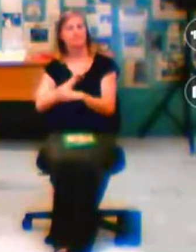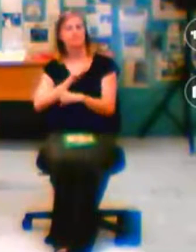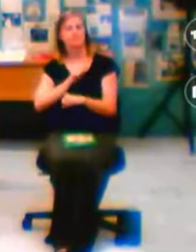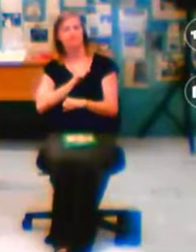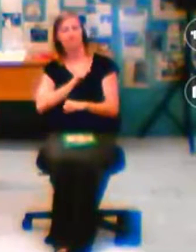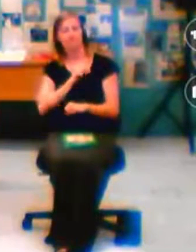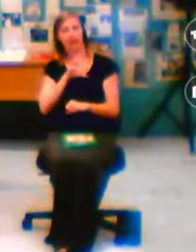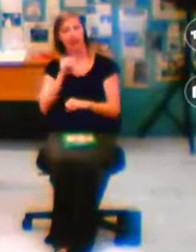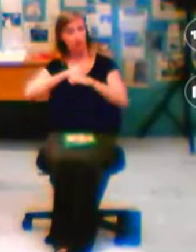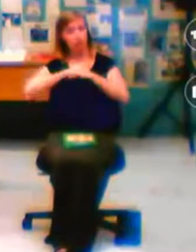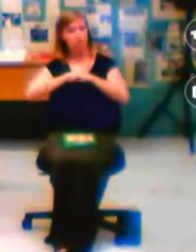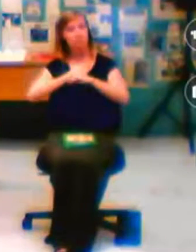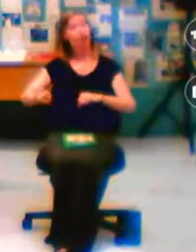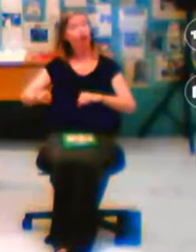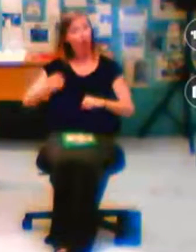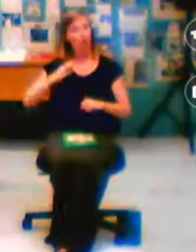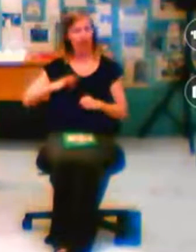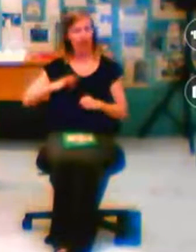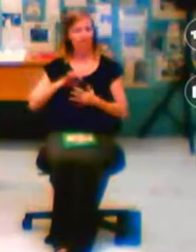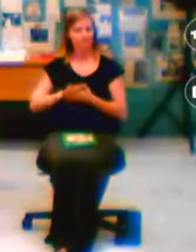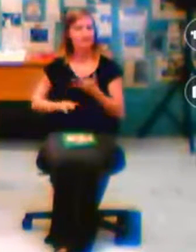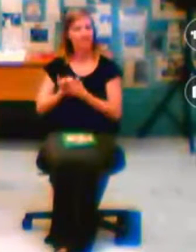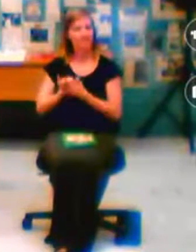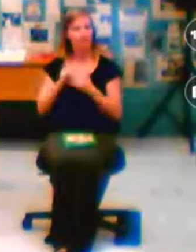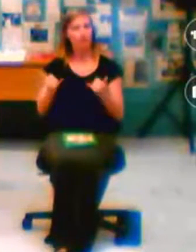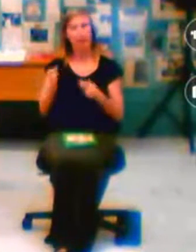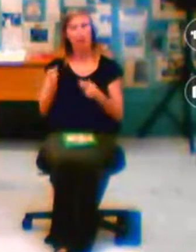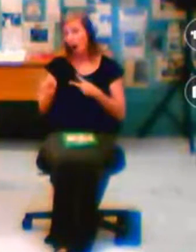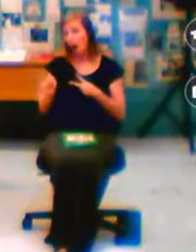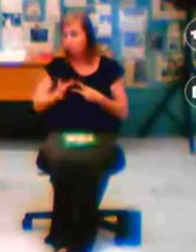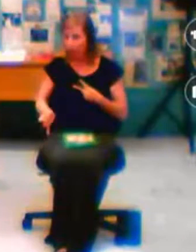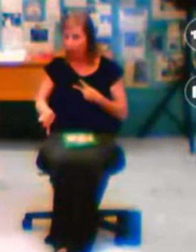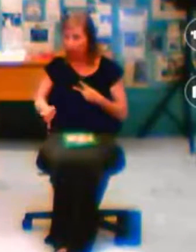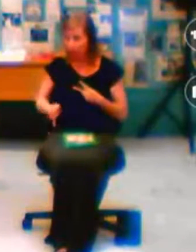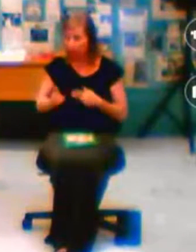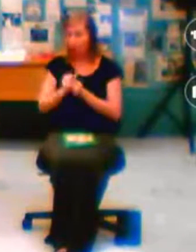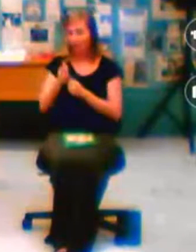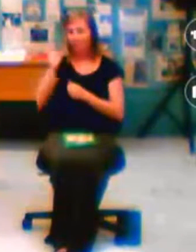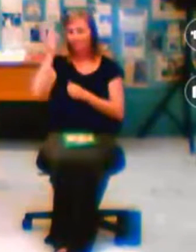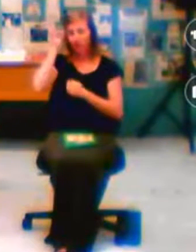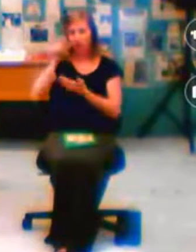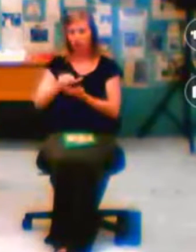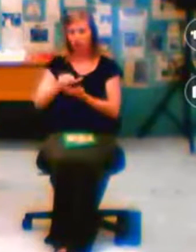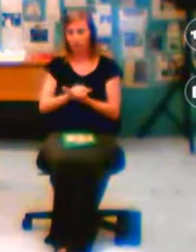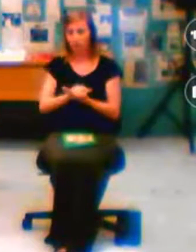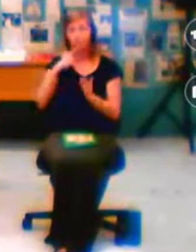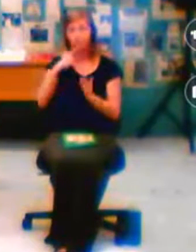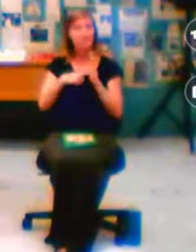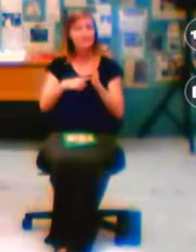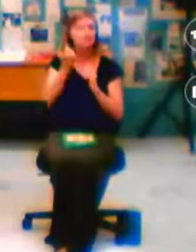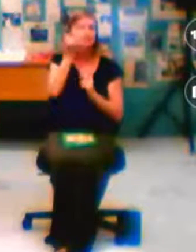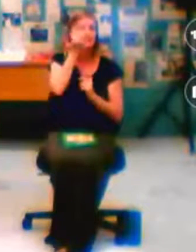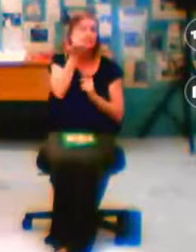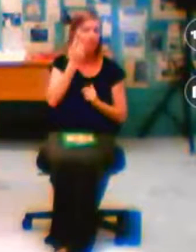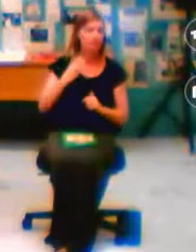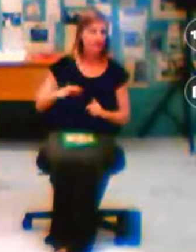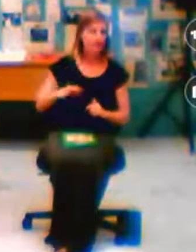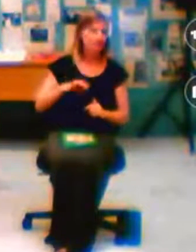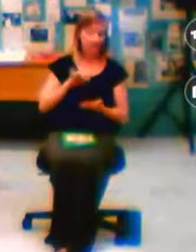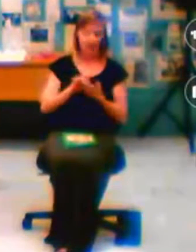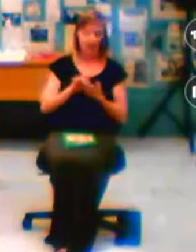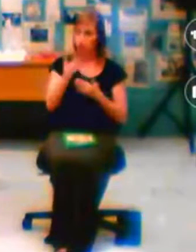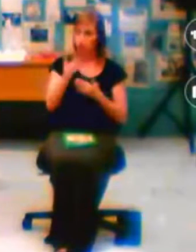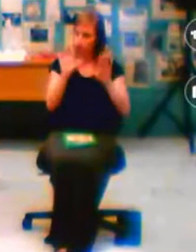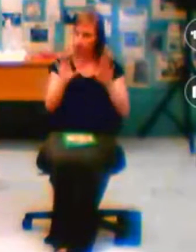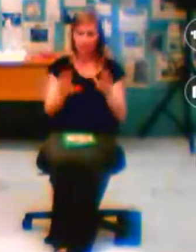only addressed in rule, not in statute in Colorado. Mm-hmm. How do we protect ourselves from, how do